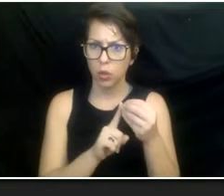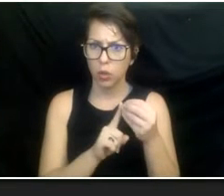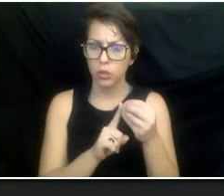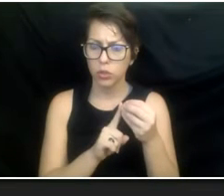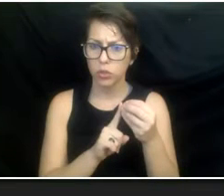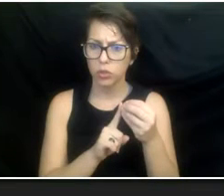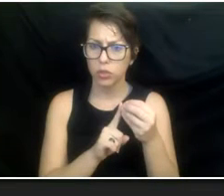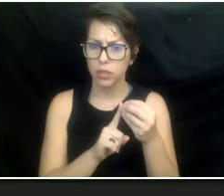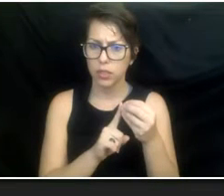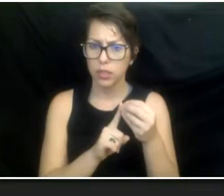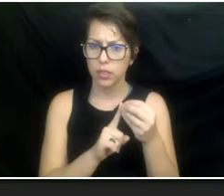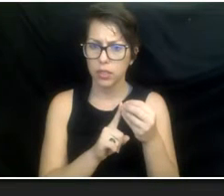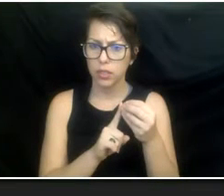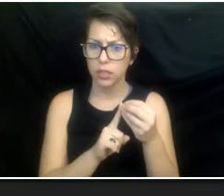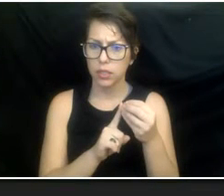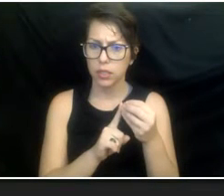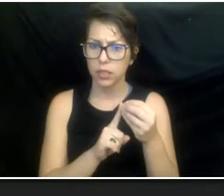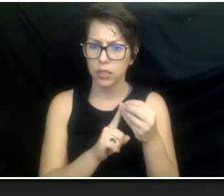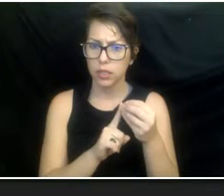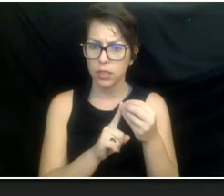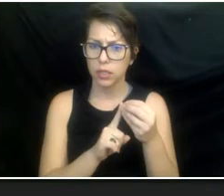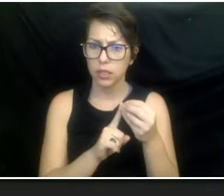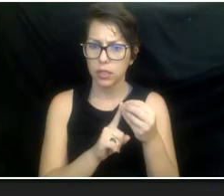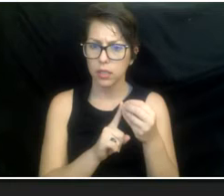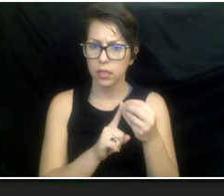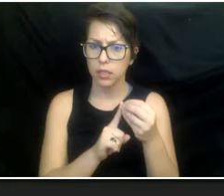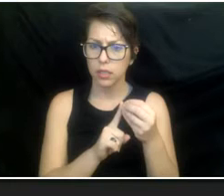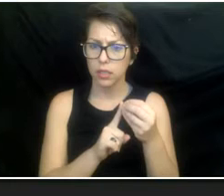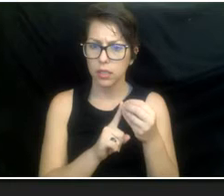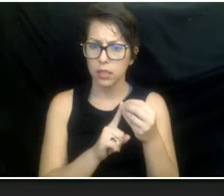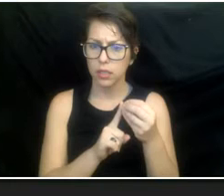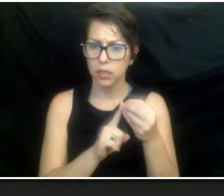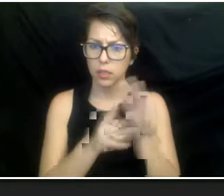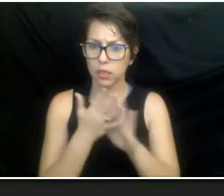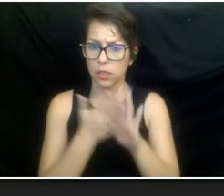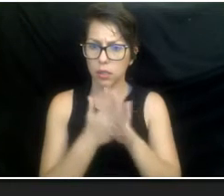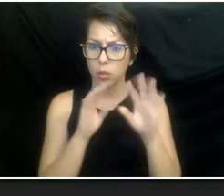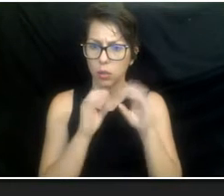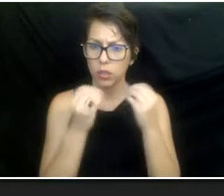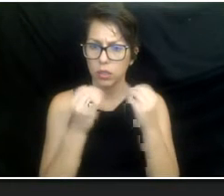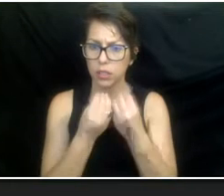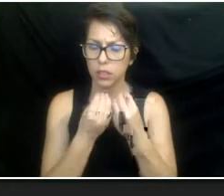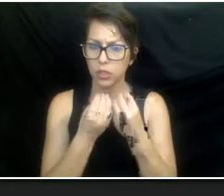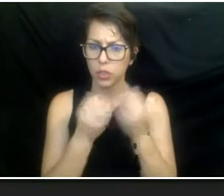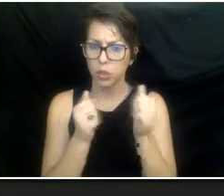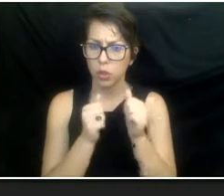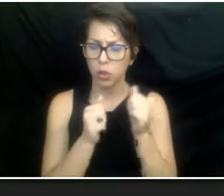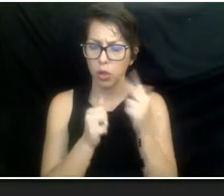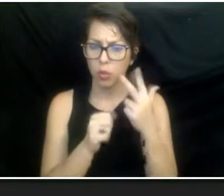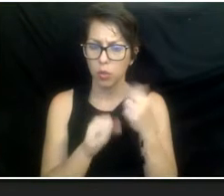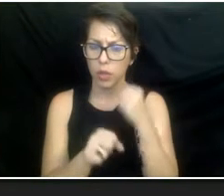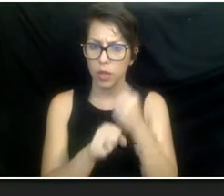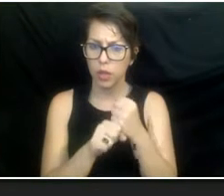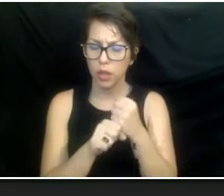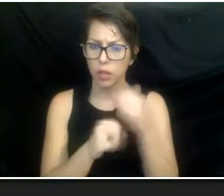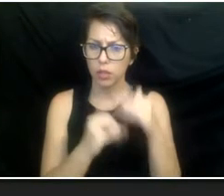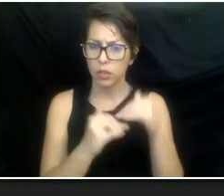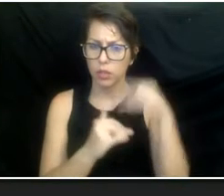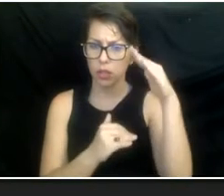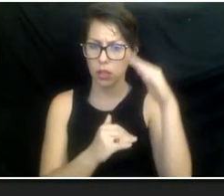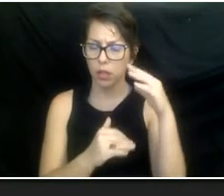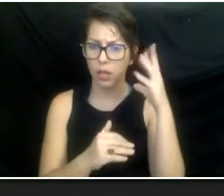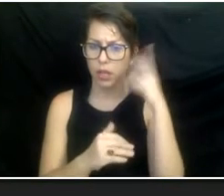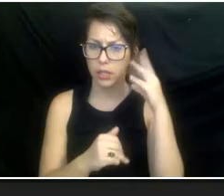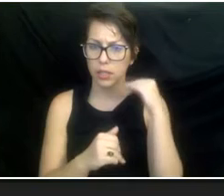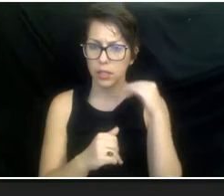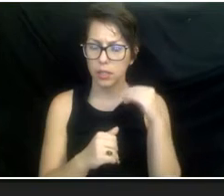pandemic I will do this by highlighting our work to our community based programming more specifically our helpline